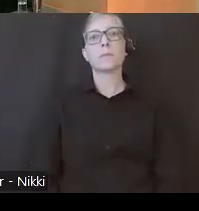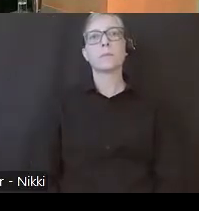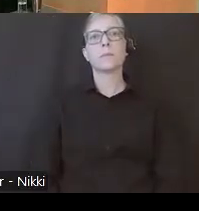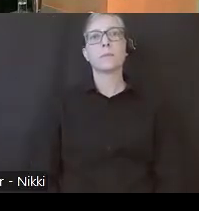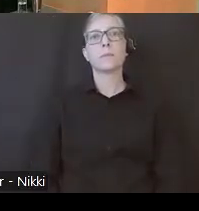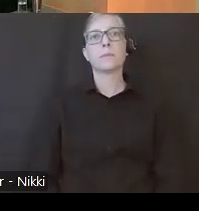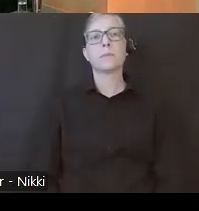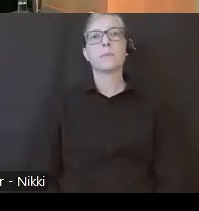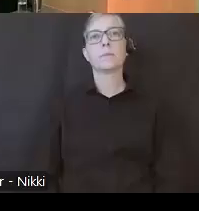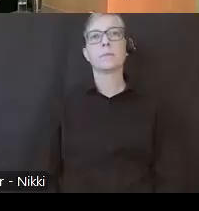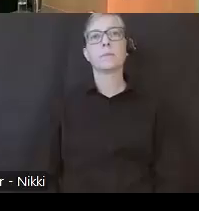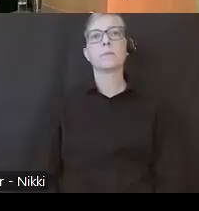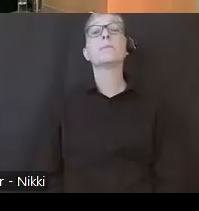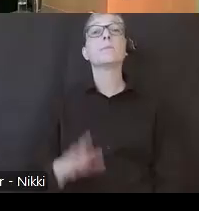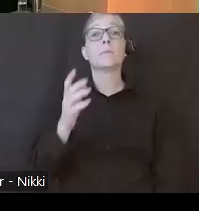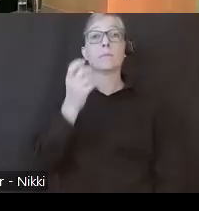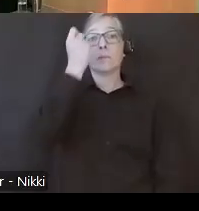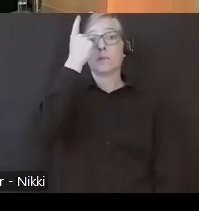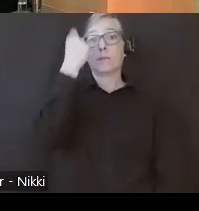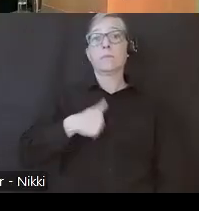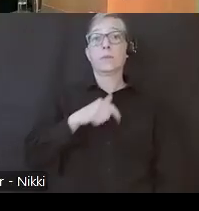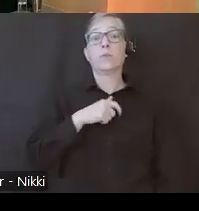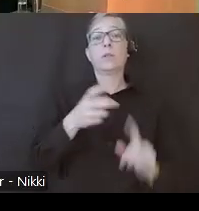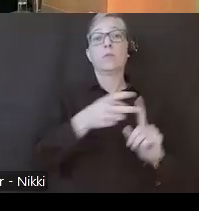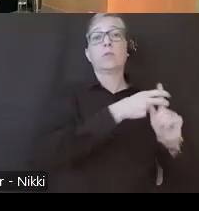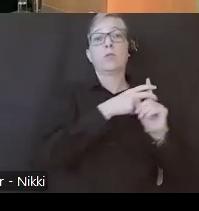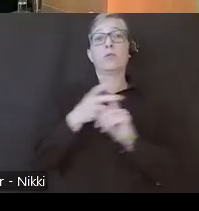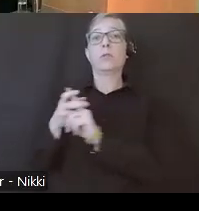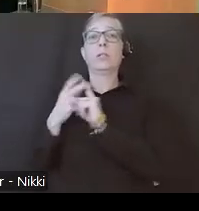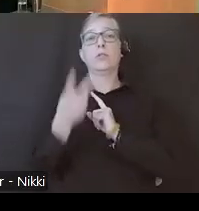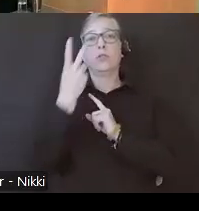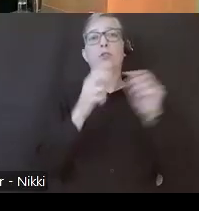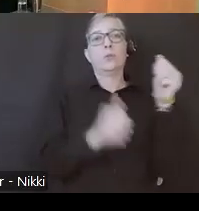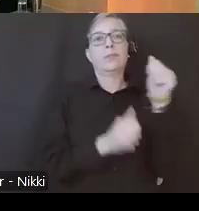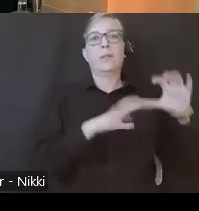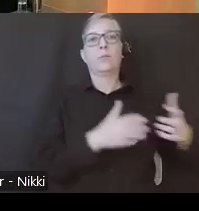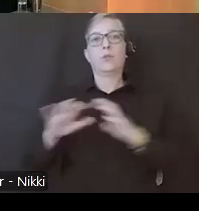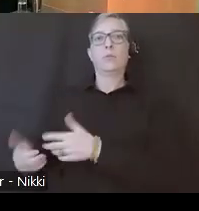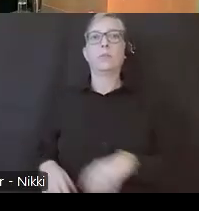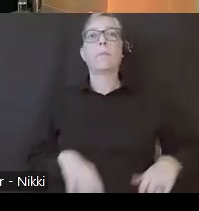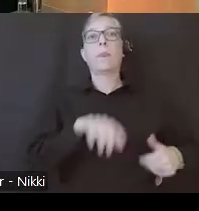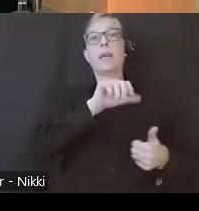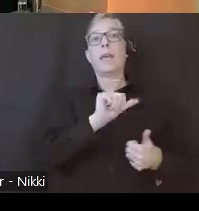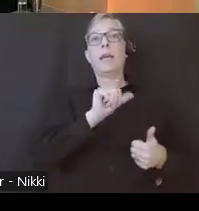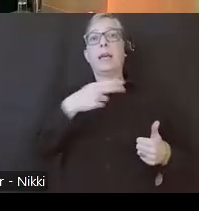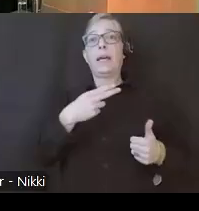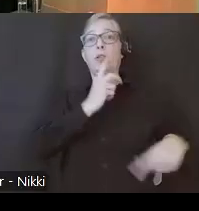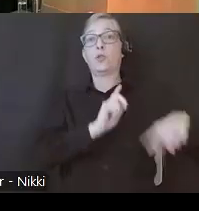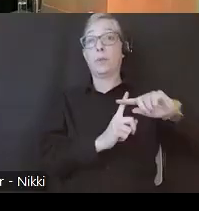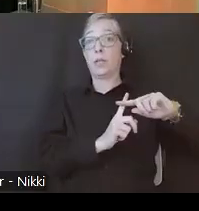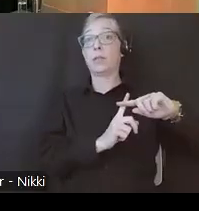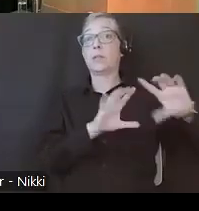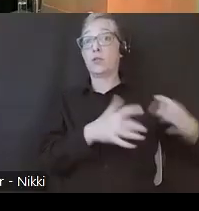Importantly, we're recruiting 2 subgroups of individuals with schizophrenia. Our AH+ group have